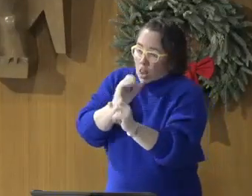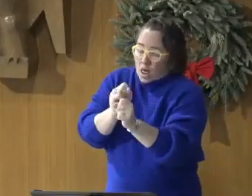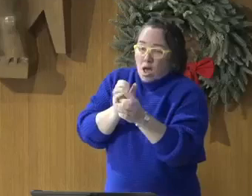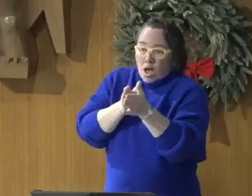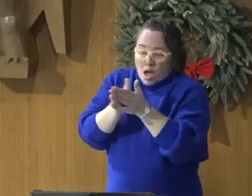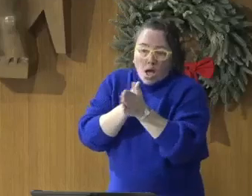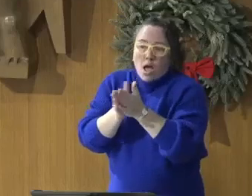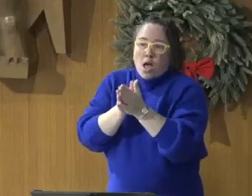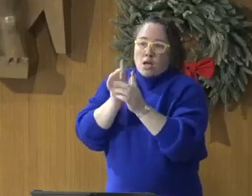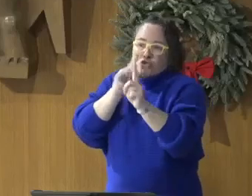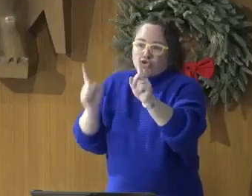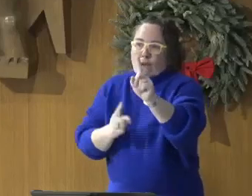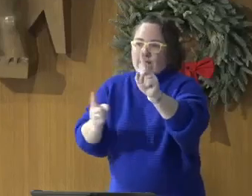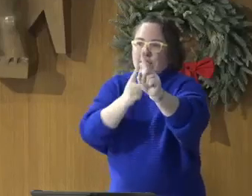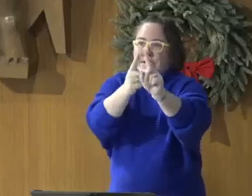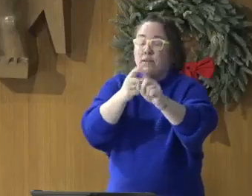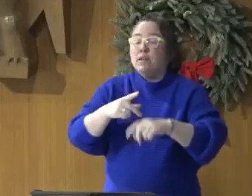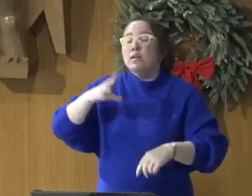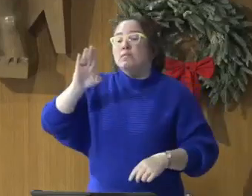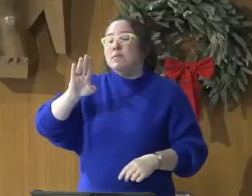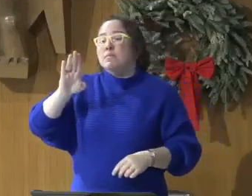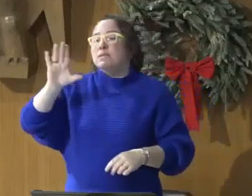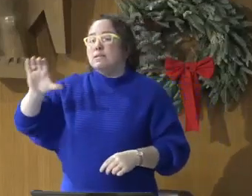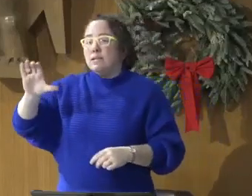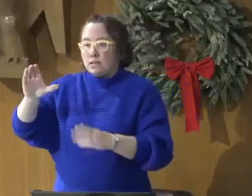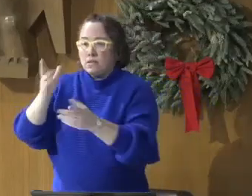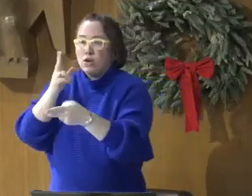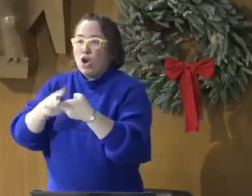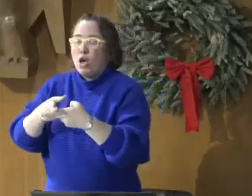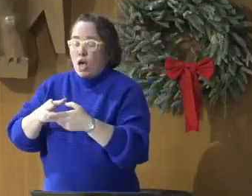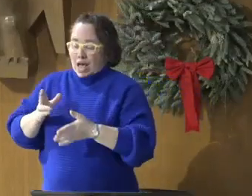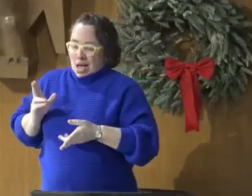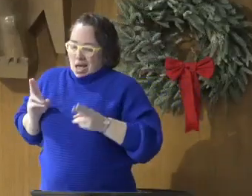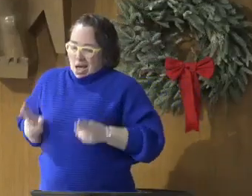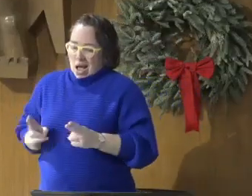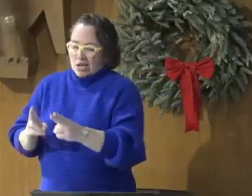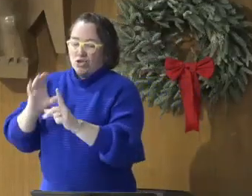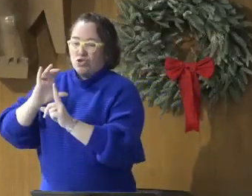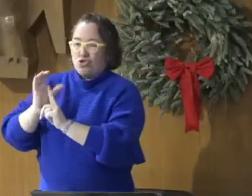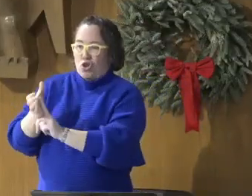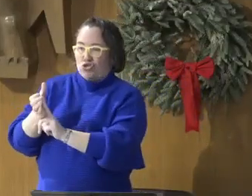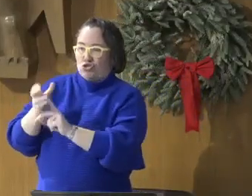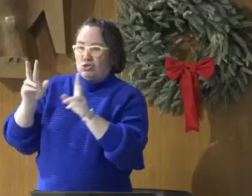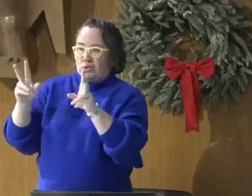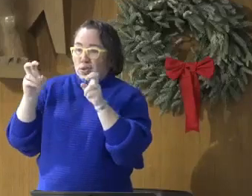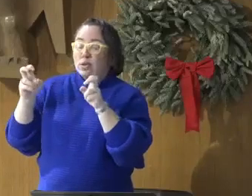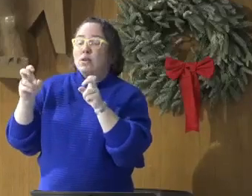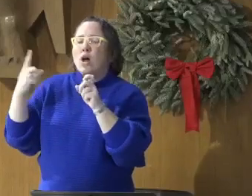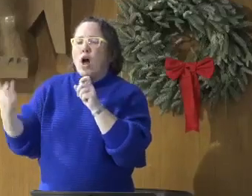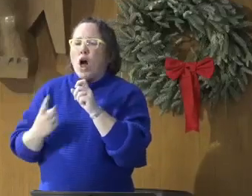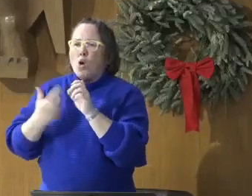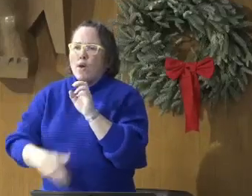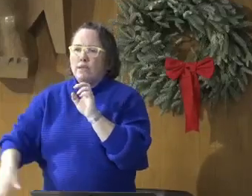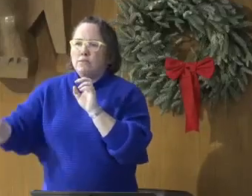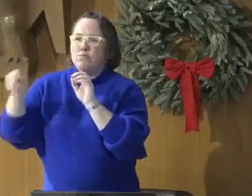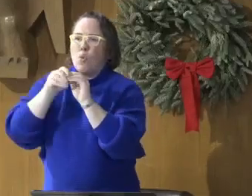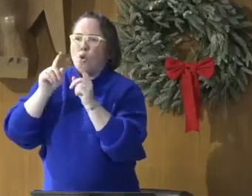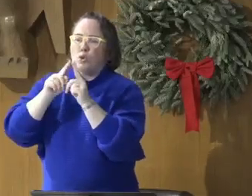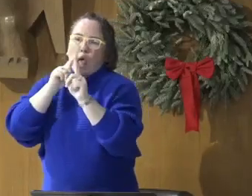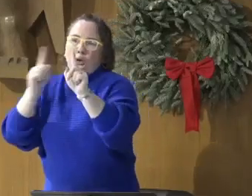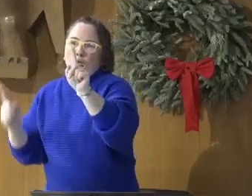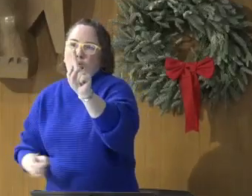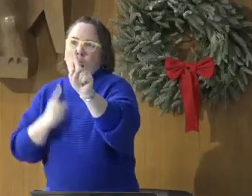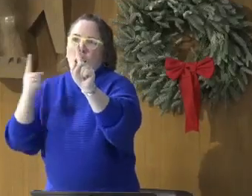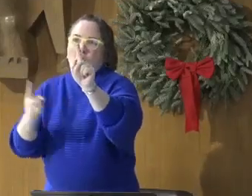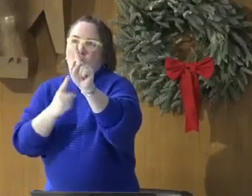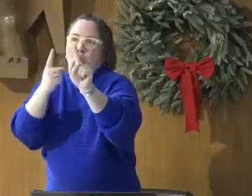A BBC article describes the hustle culture as the idea that there's always more to strive